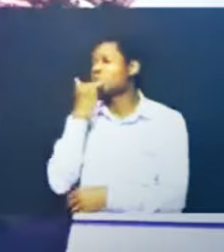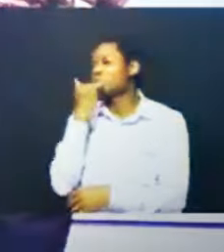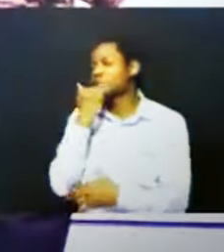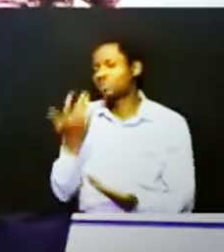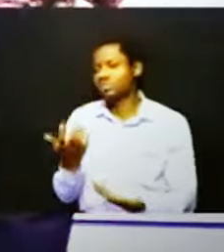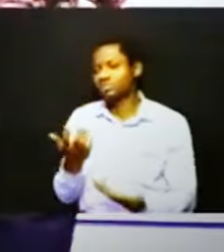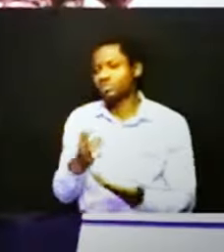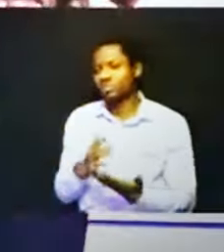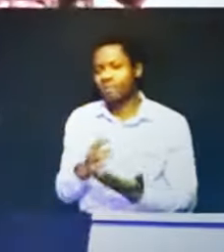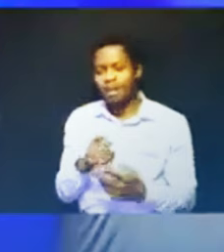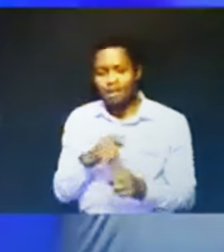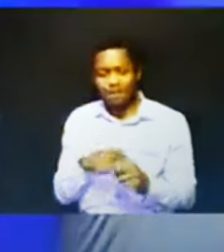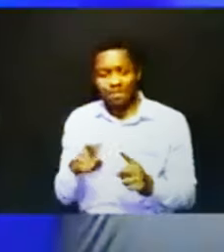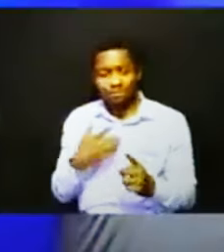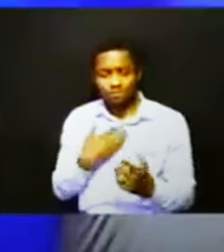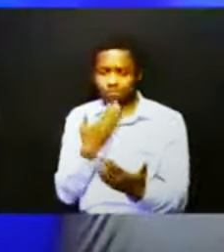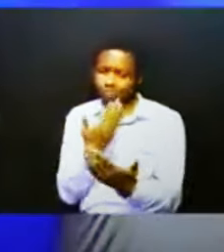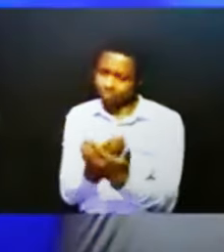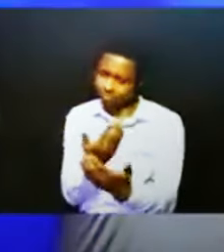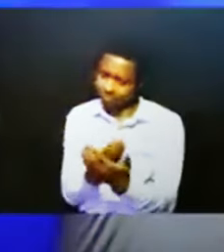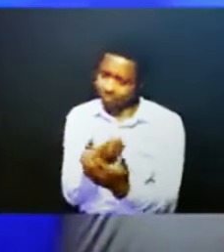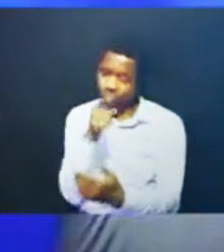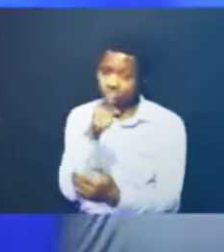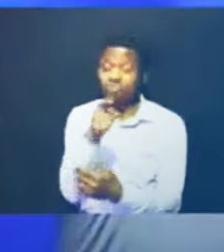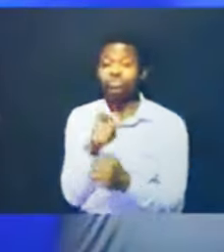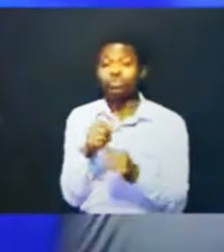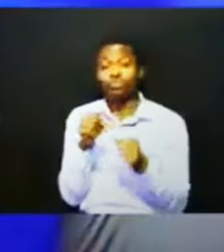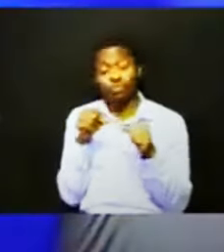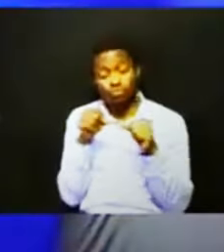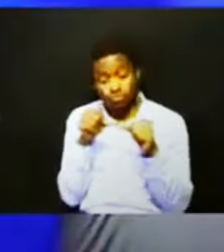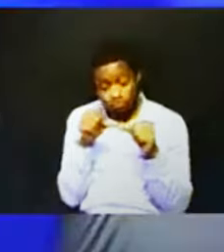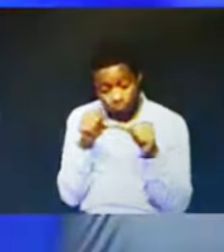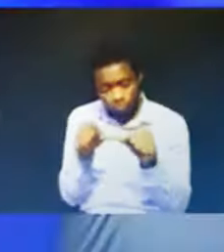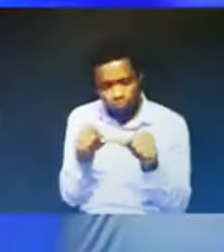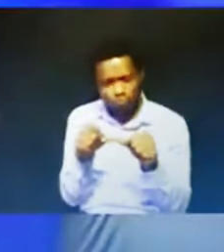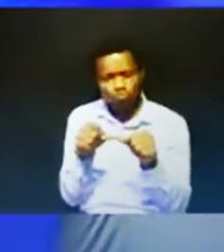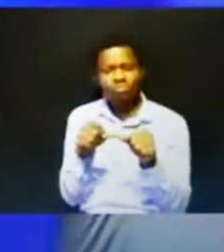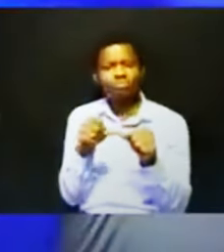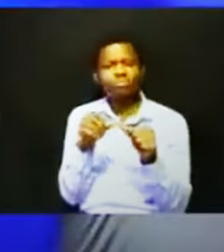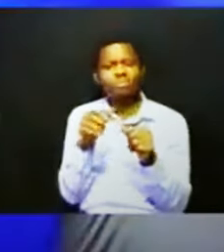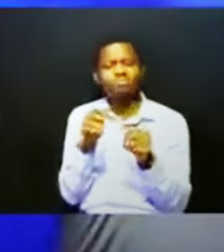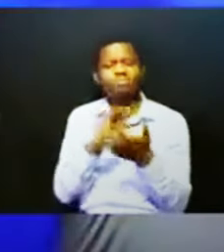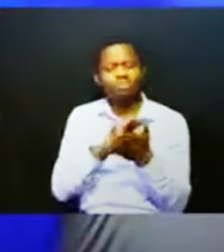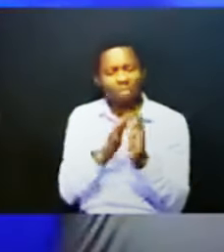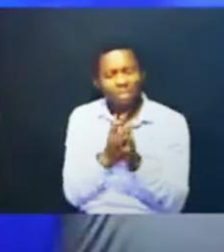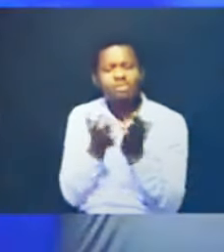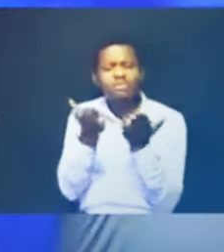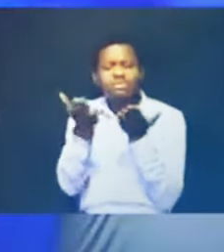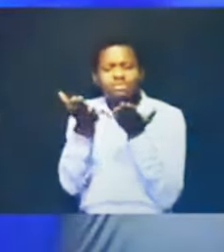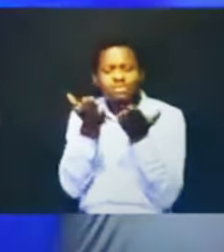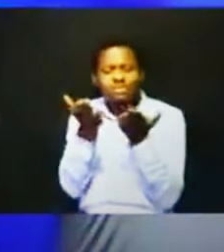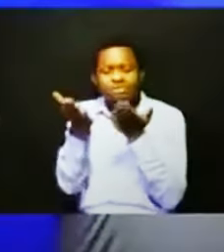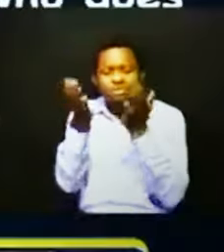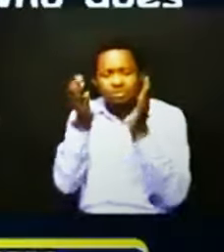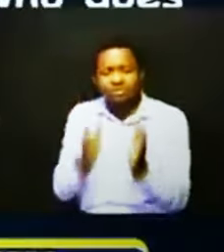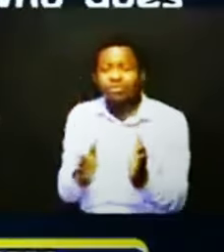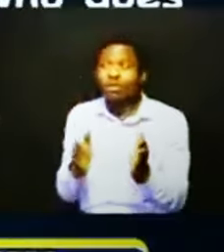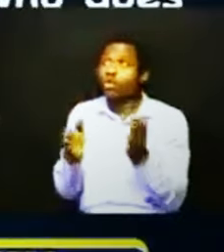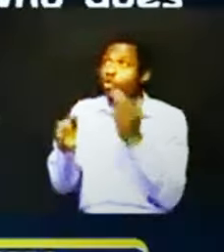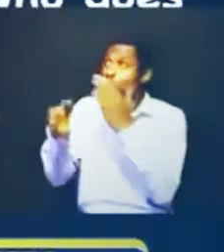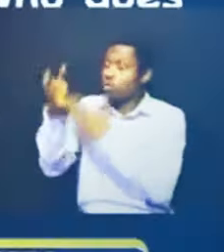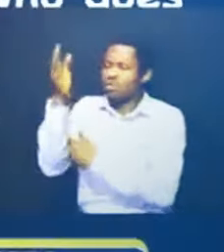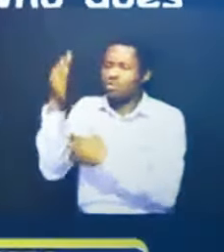But I want to plead with you. Let us continually remain servants of the Mighty One, despite